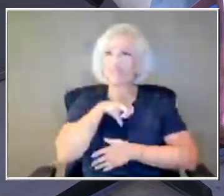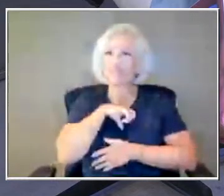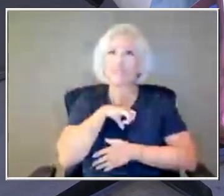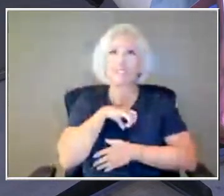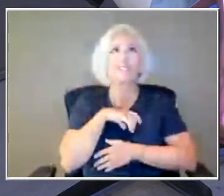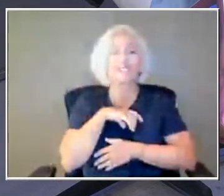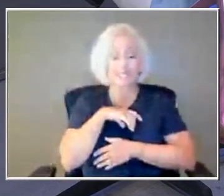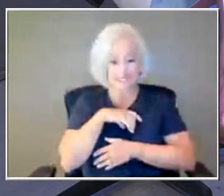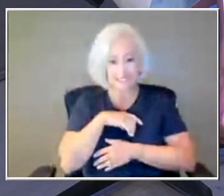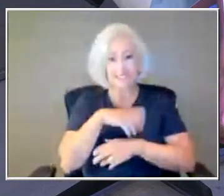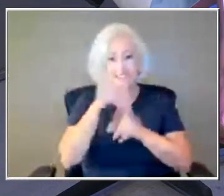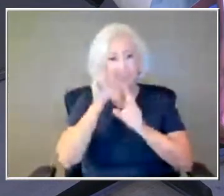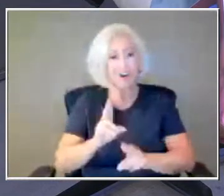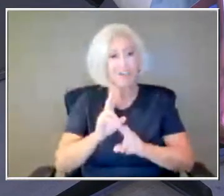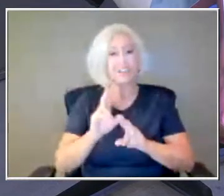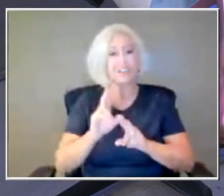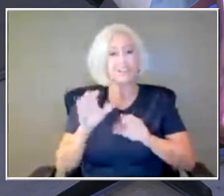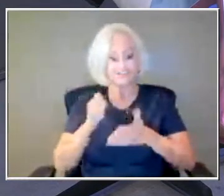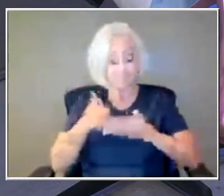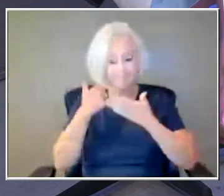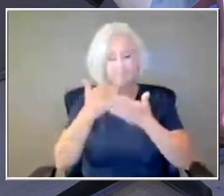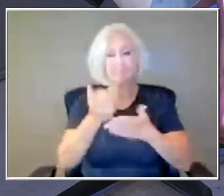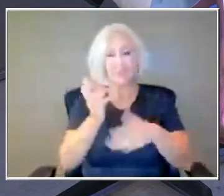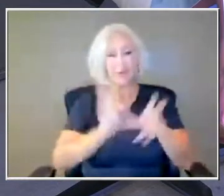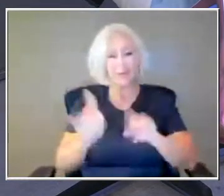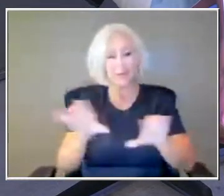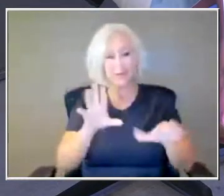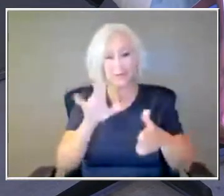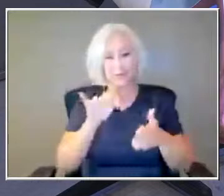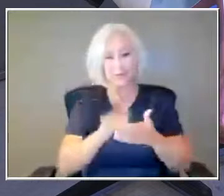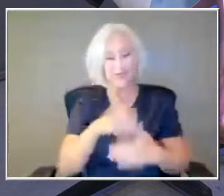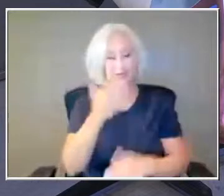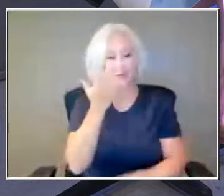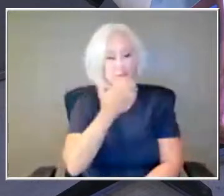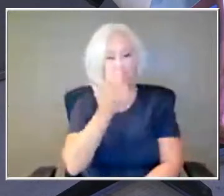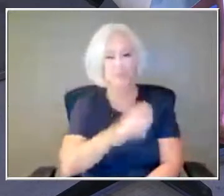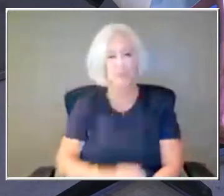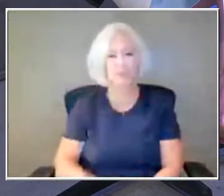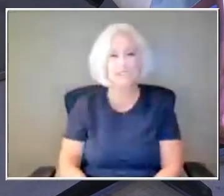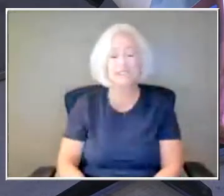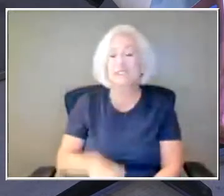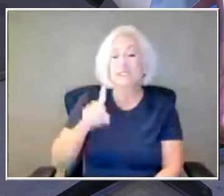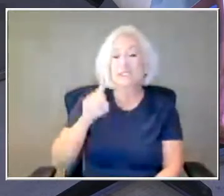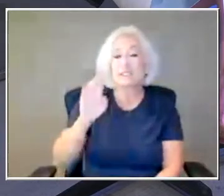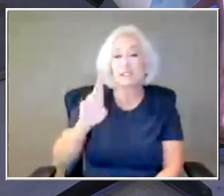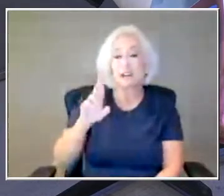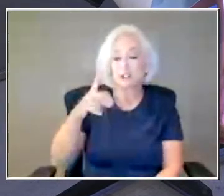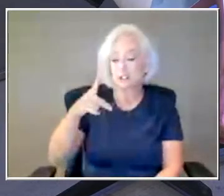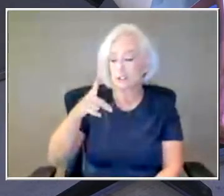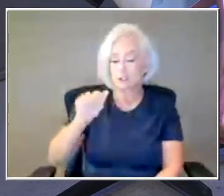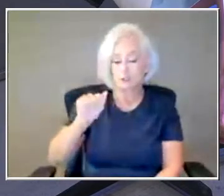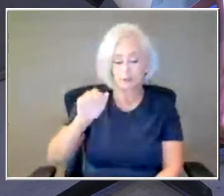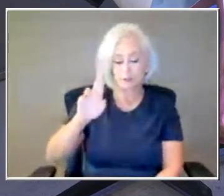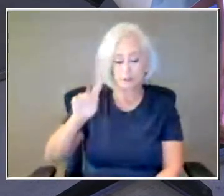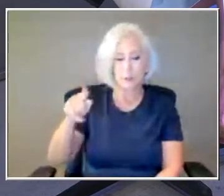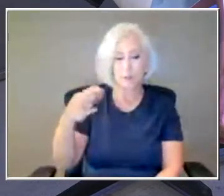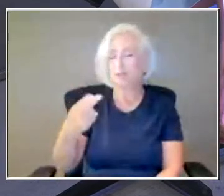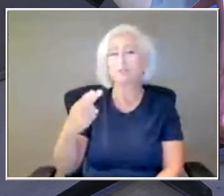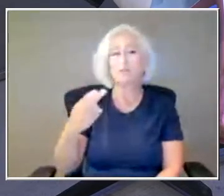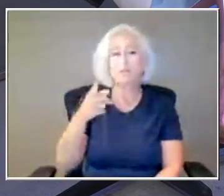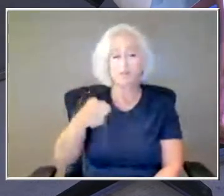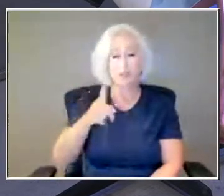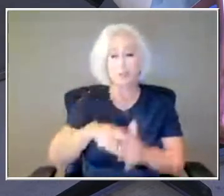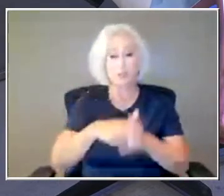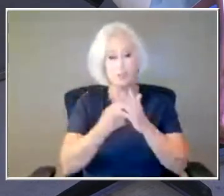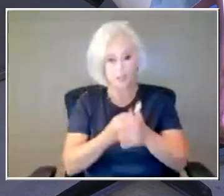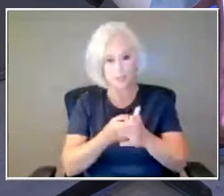real so time rich. and Yeah, for a it's long beautiful. time. Yeah. So, Dr. Perry, you started Tim on a radiopharmaceutical called